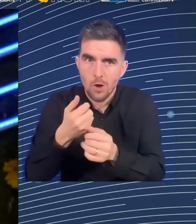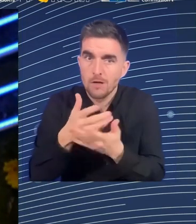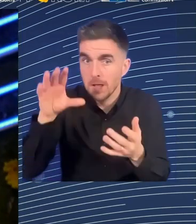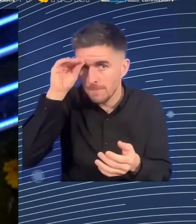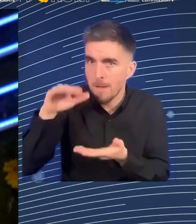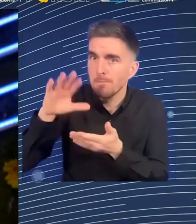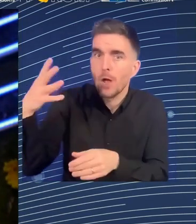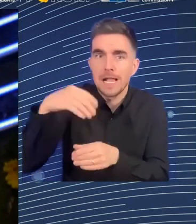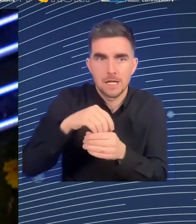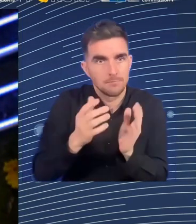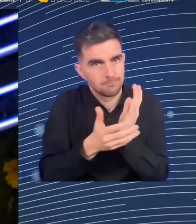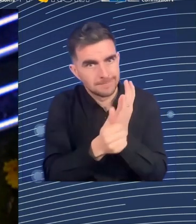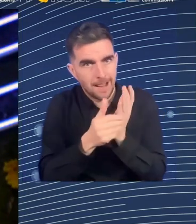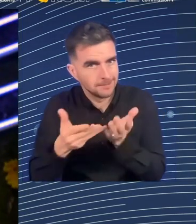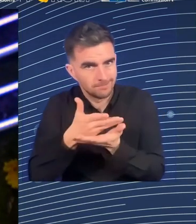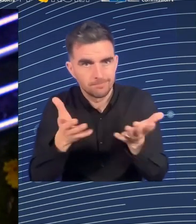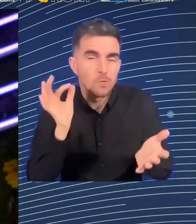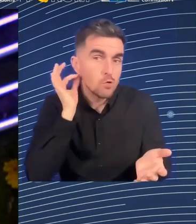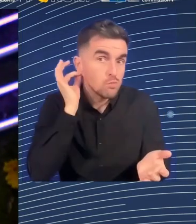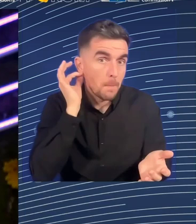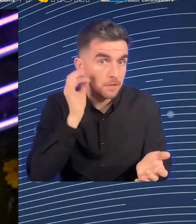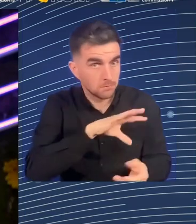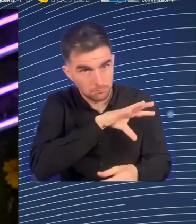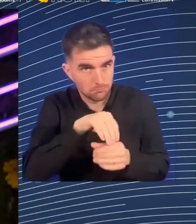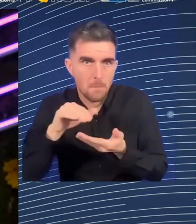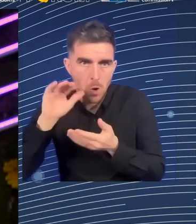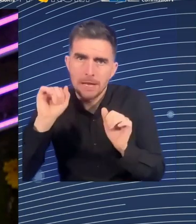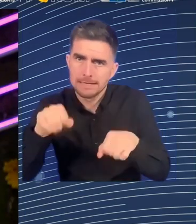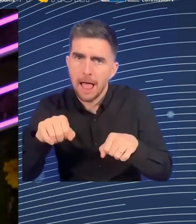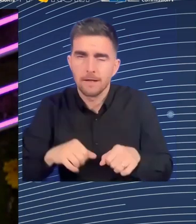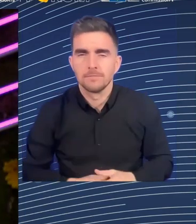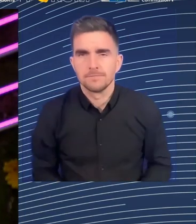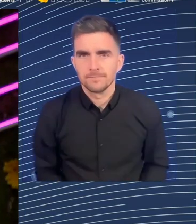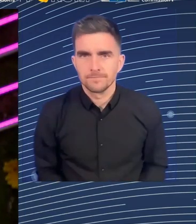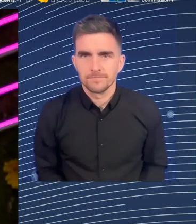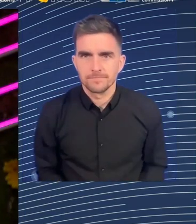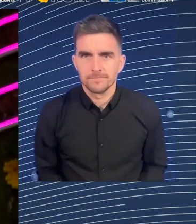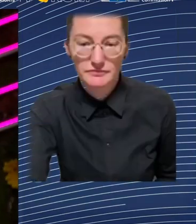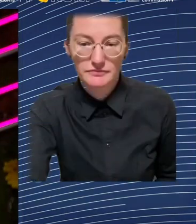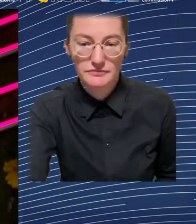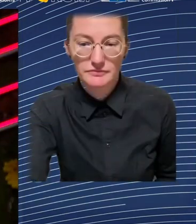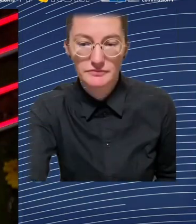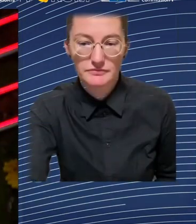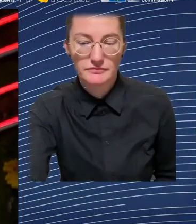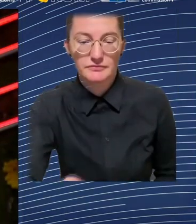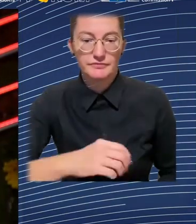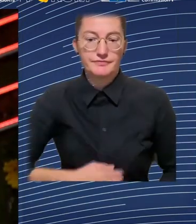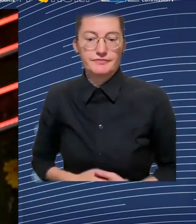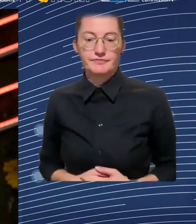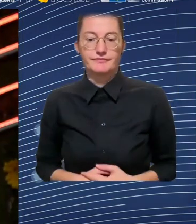looking at younger worker or when you're looking at worker without a degree. And maybe a kind